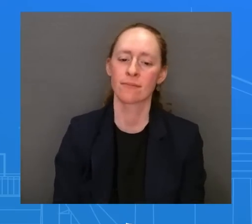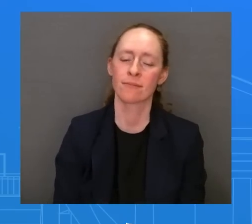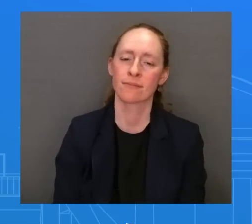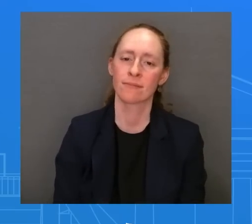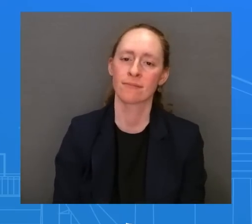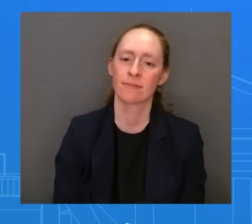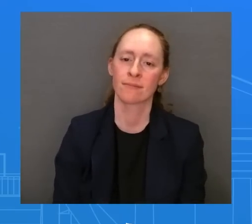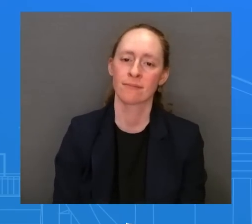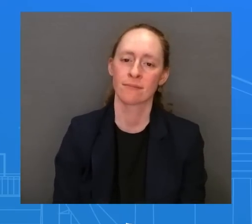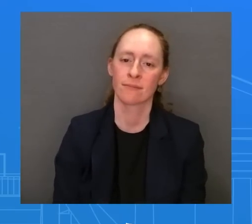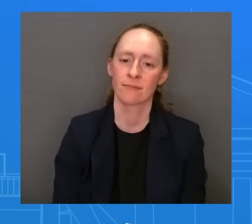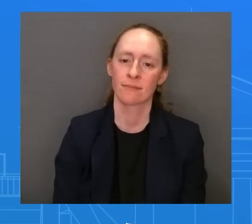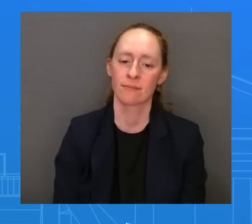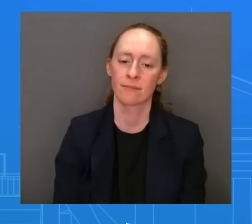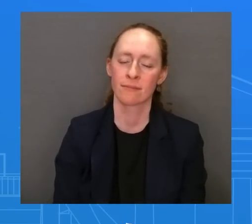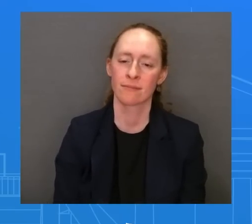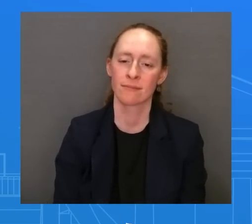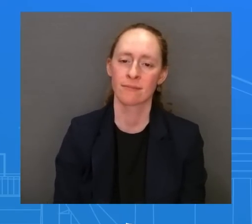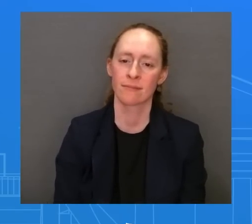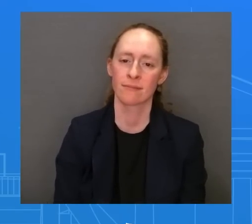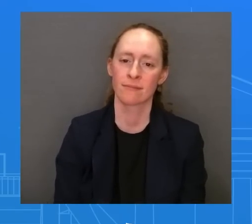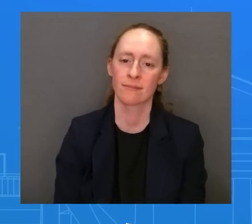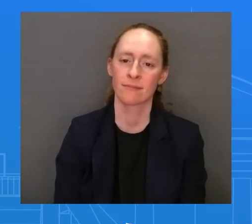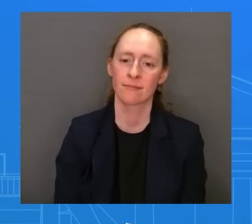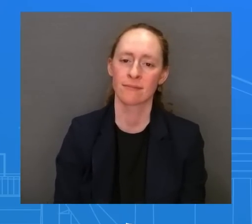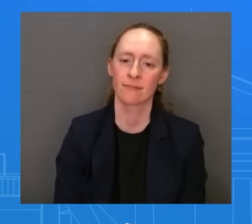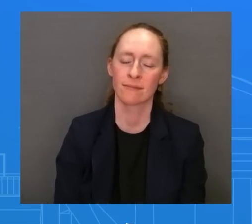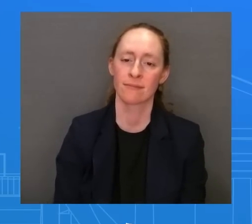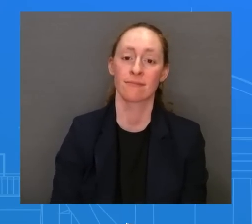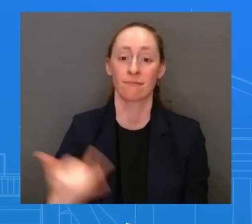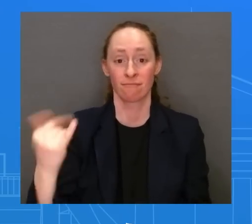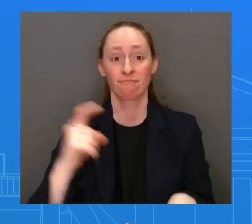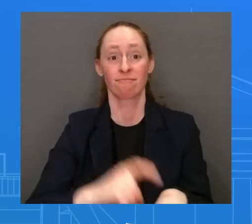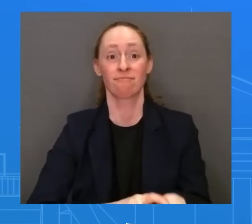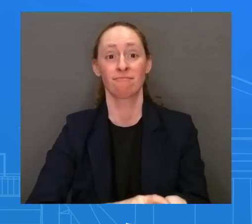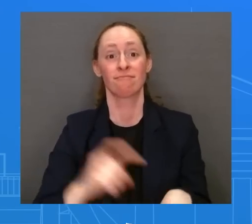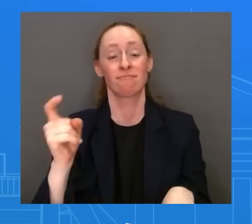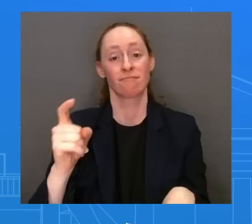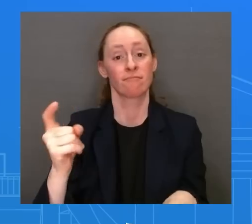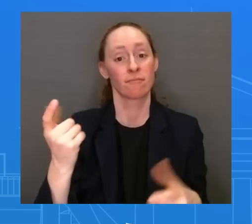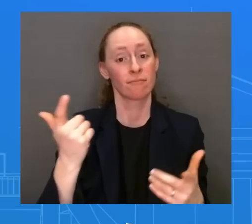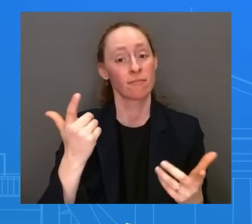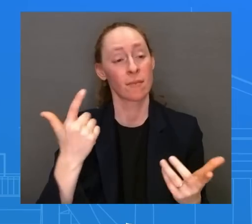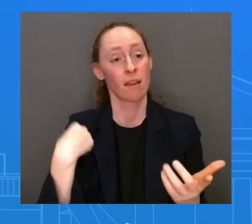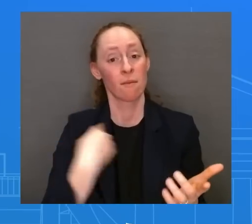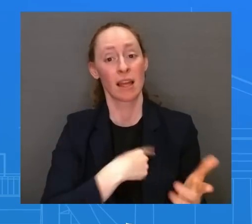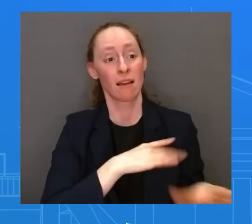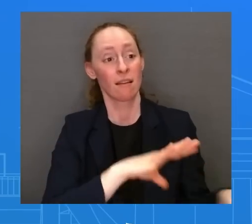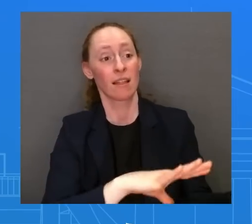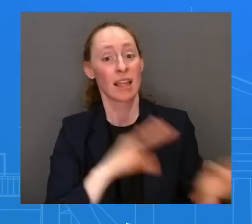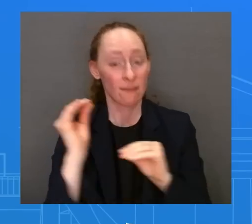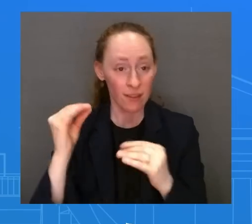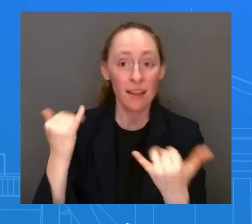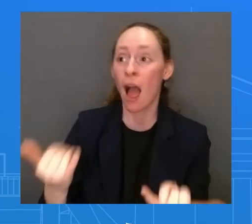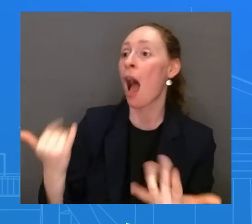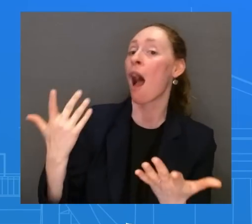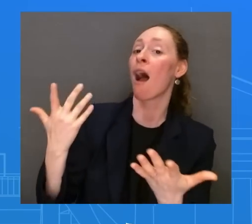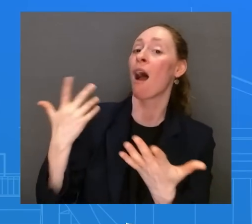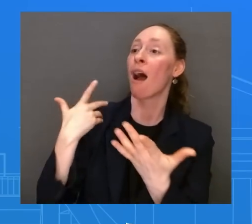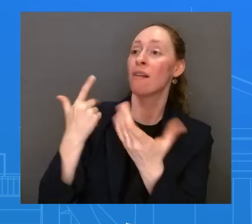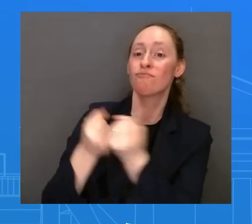Ukraine and how we've been able to really step up in the competition against China and deal with some of the tensions in the indo-pacific